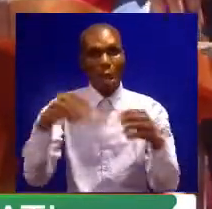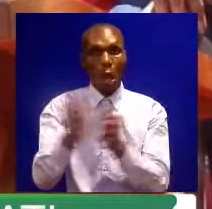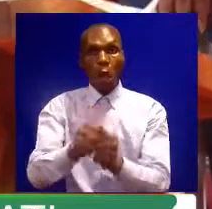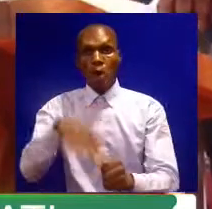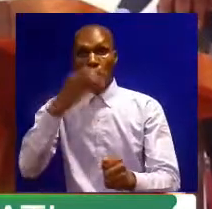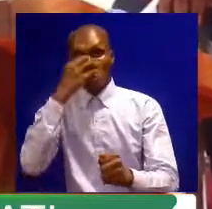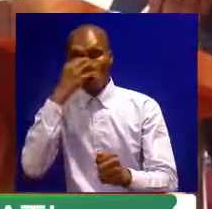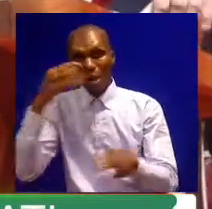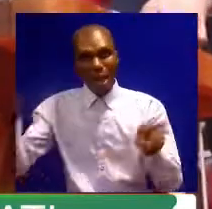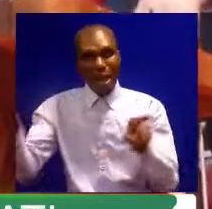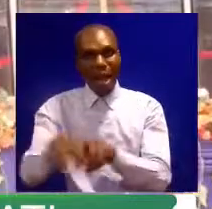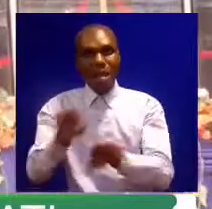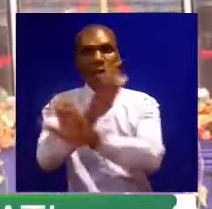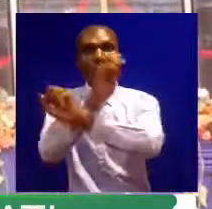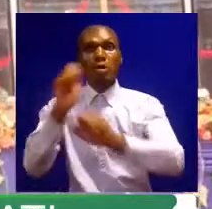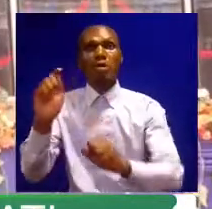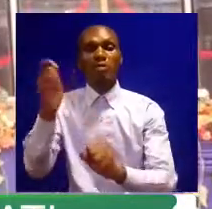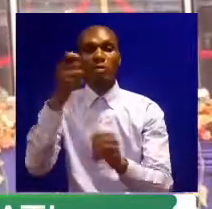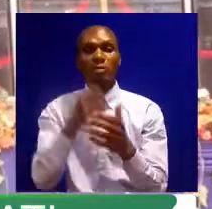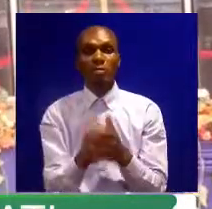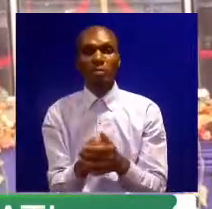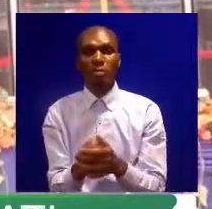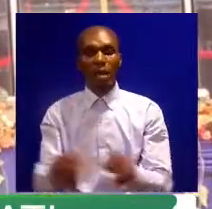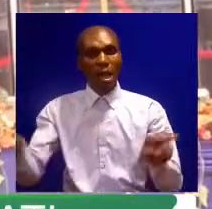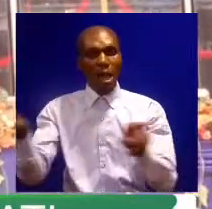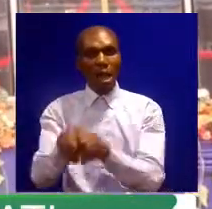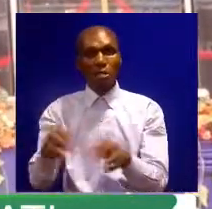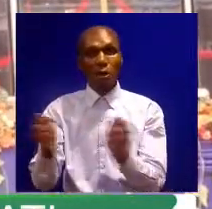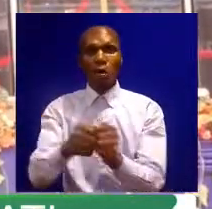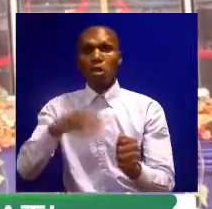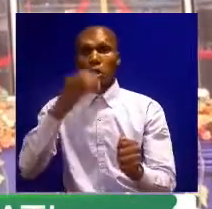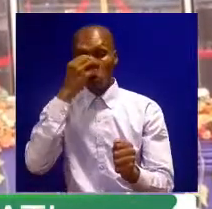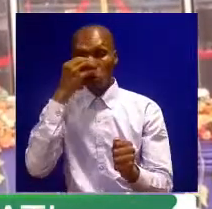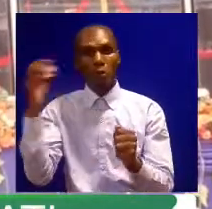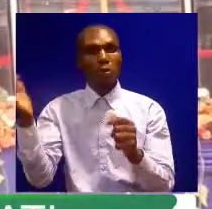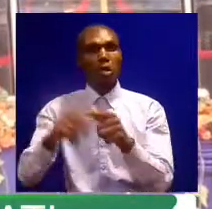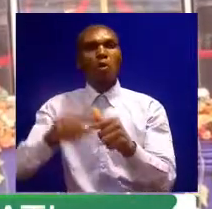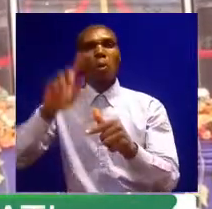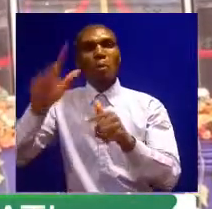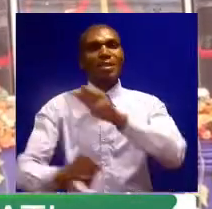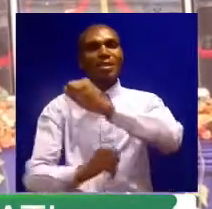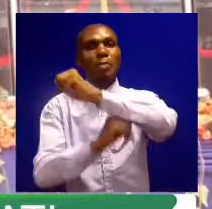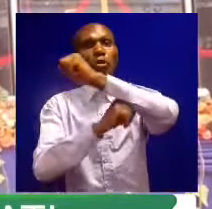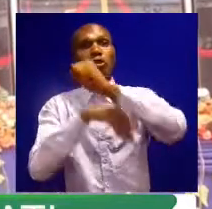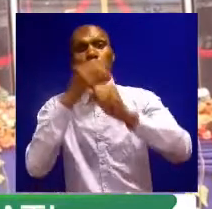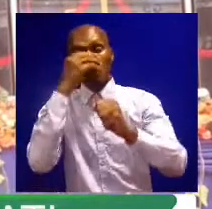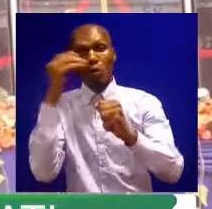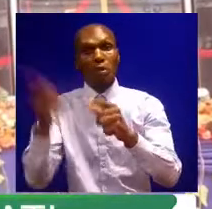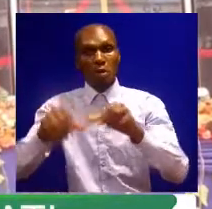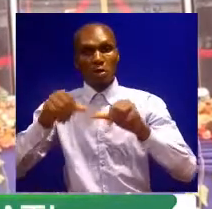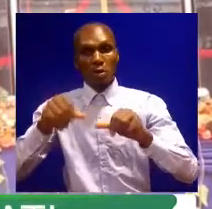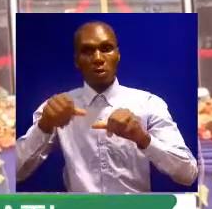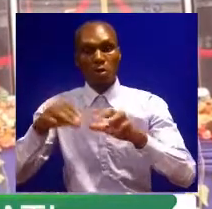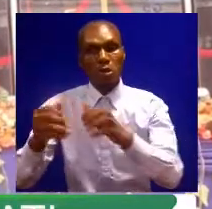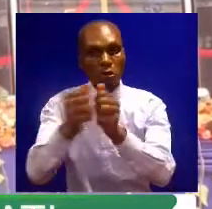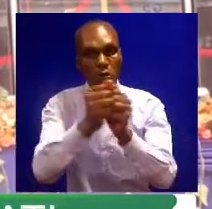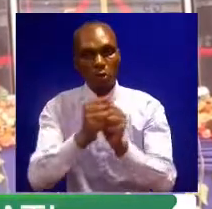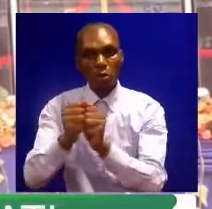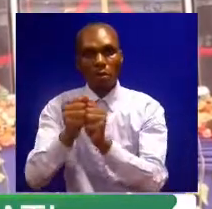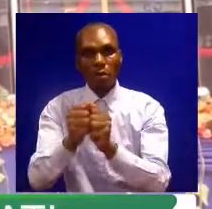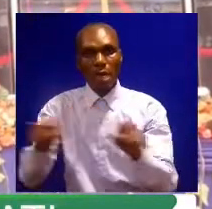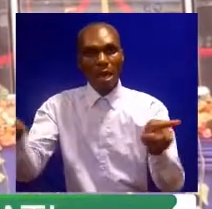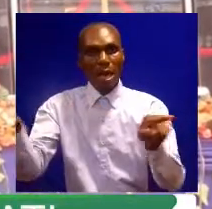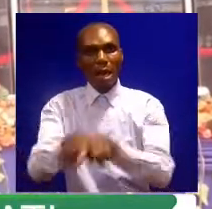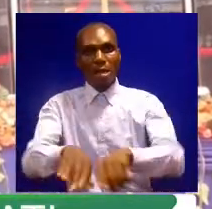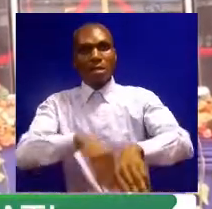wuna omuraibuense. But it goes to William Ruto, you must support William Ruto so that we proceed together. And me as the